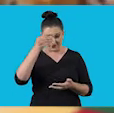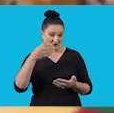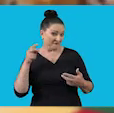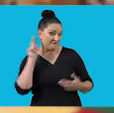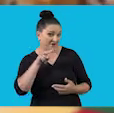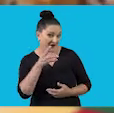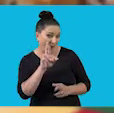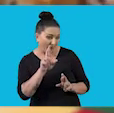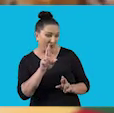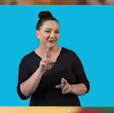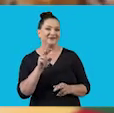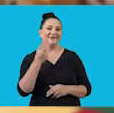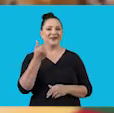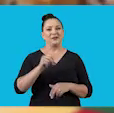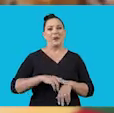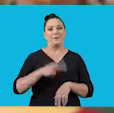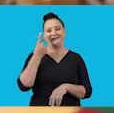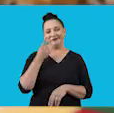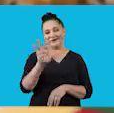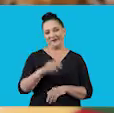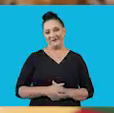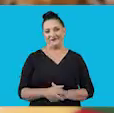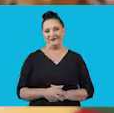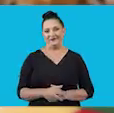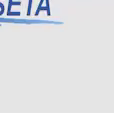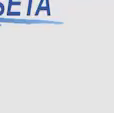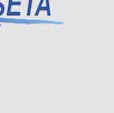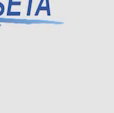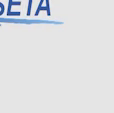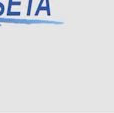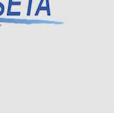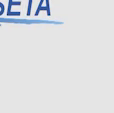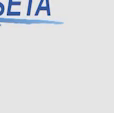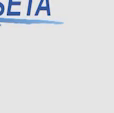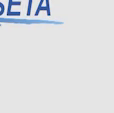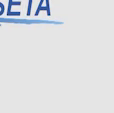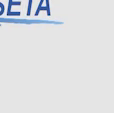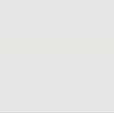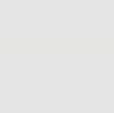as much fun as I did. I'll see you next time. Cheers.